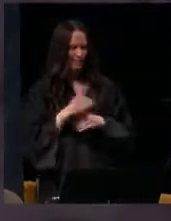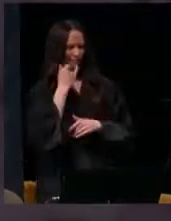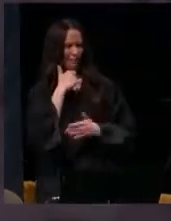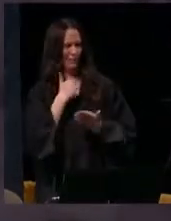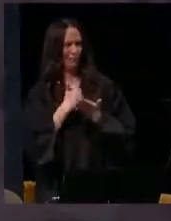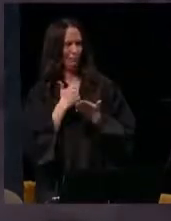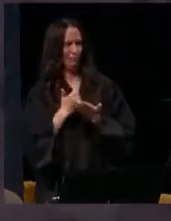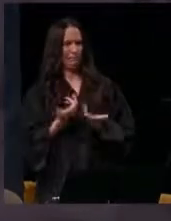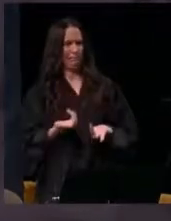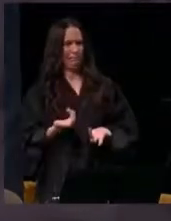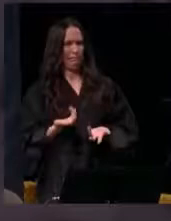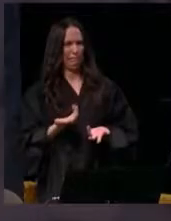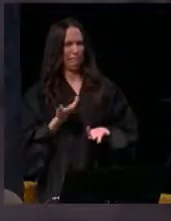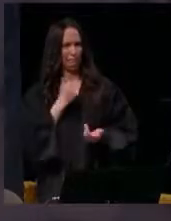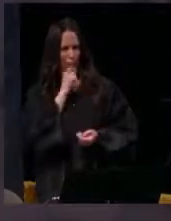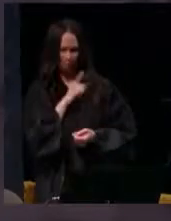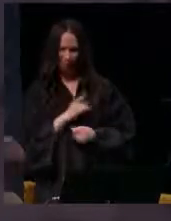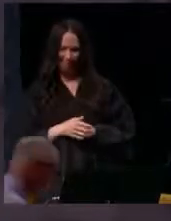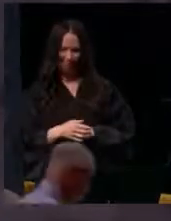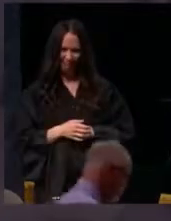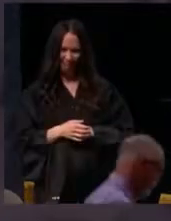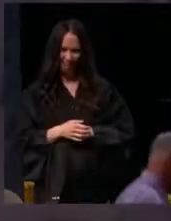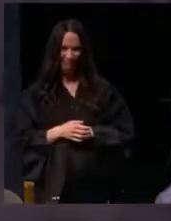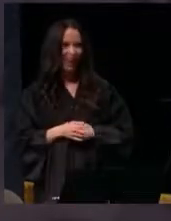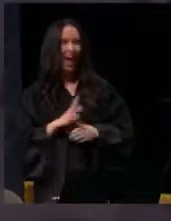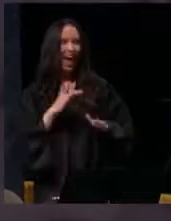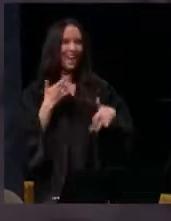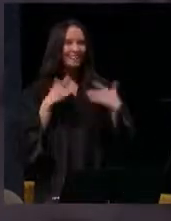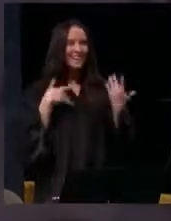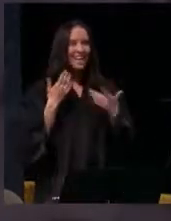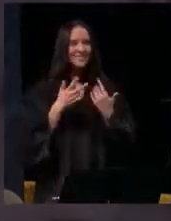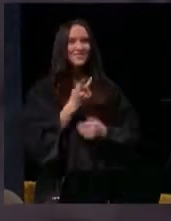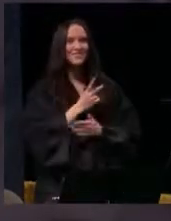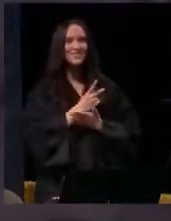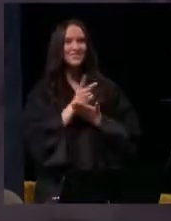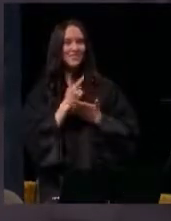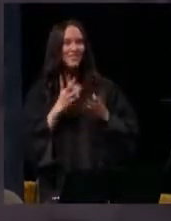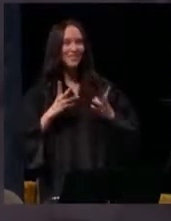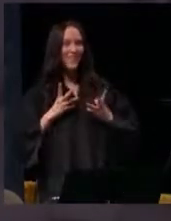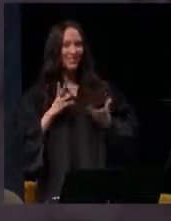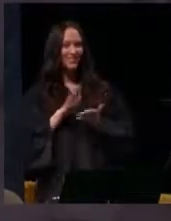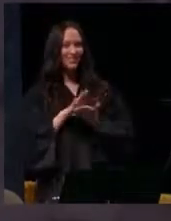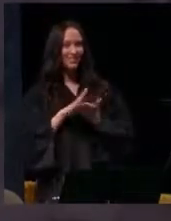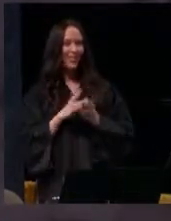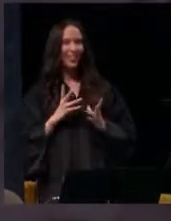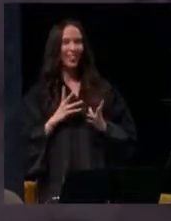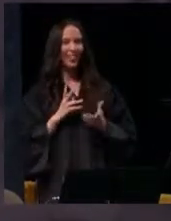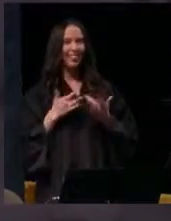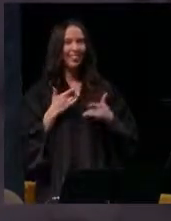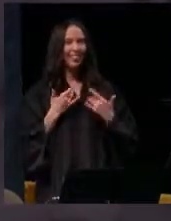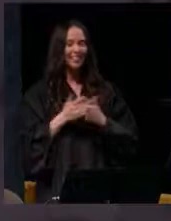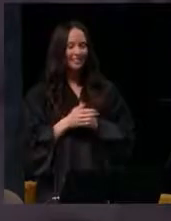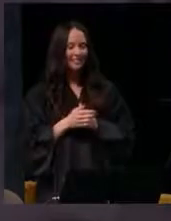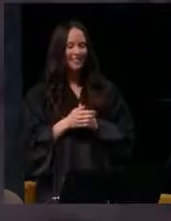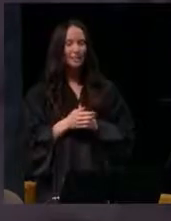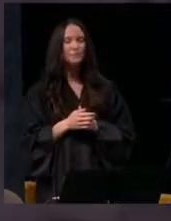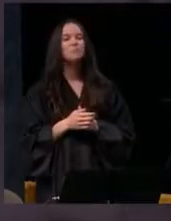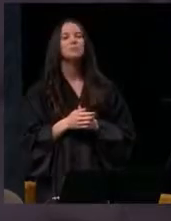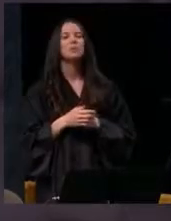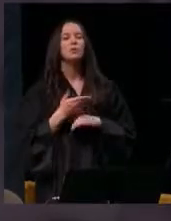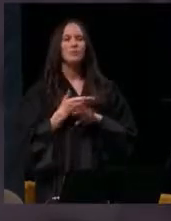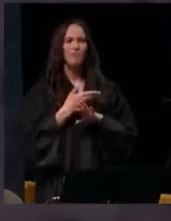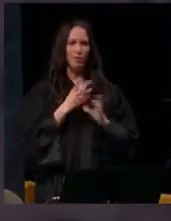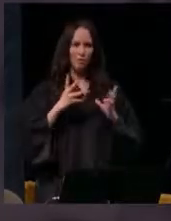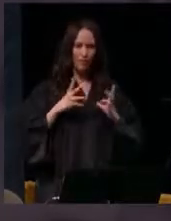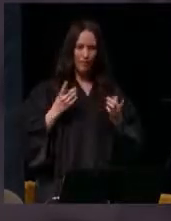was, debatable. I was just excited about the 2 weeks we had off from school. And before we all left for this two-week